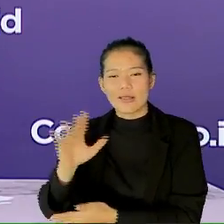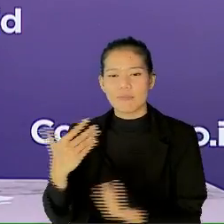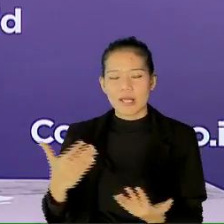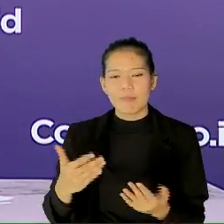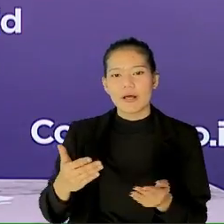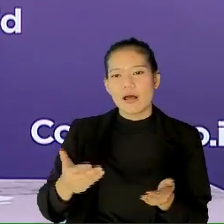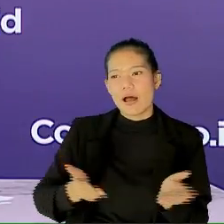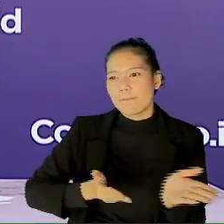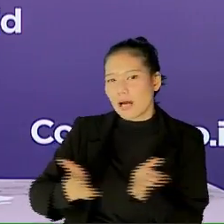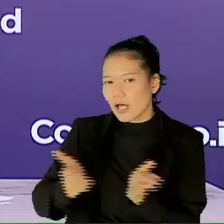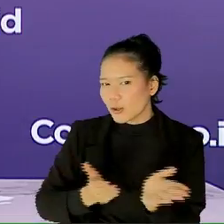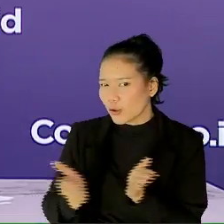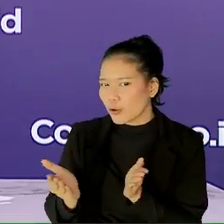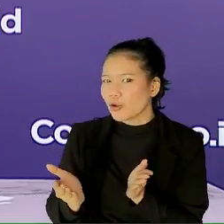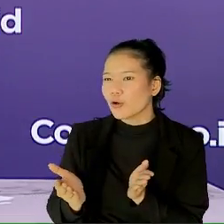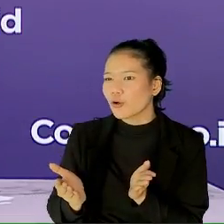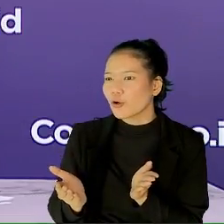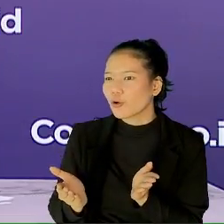the